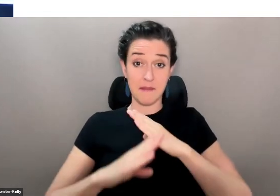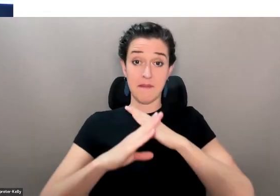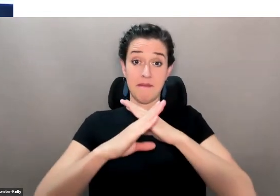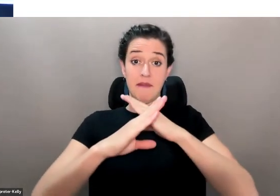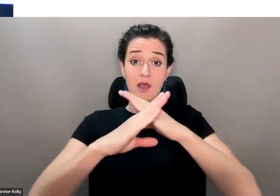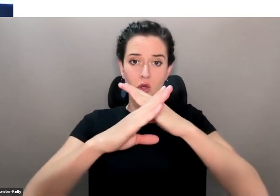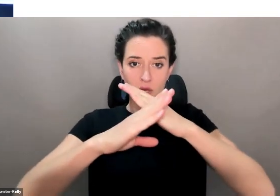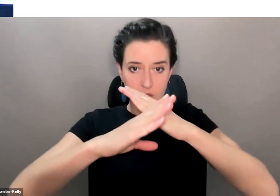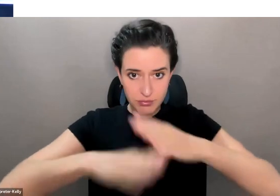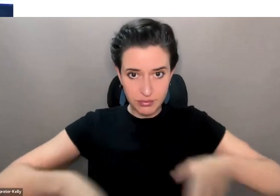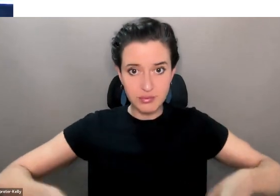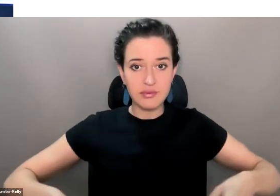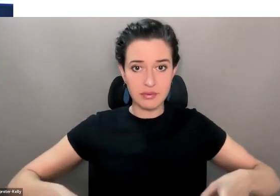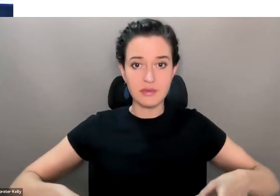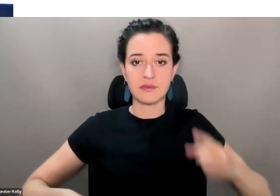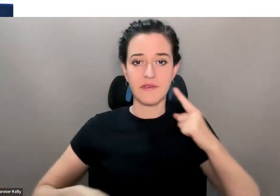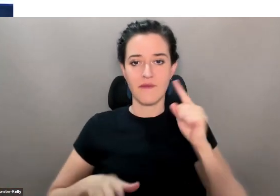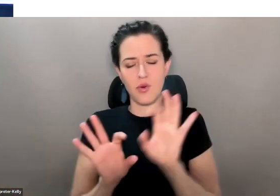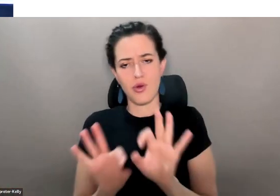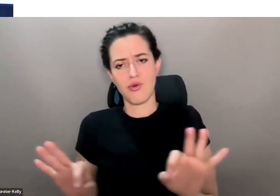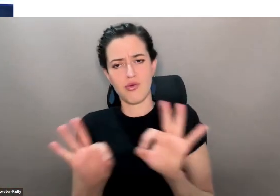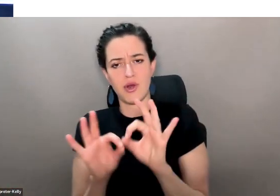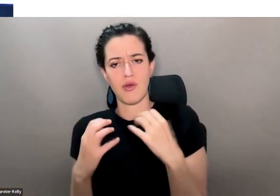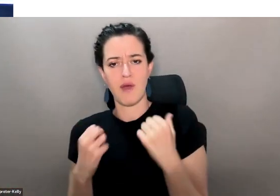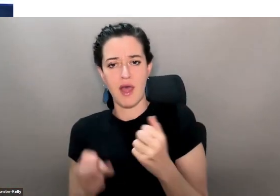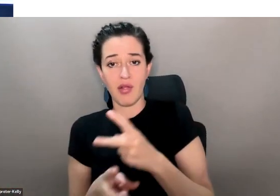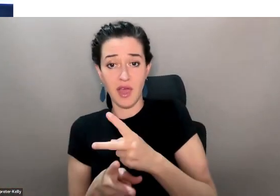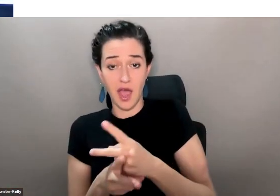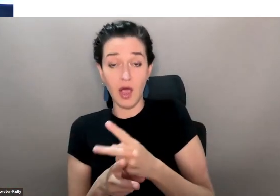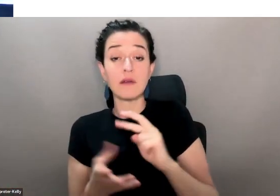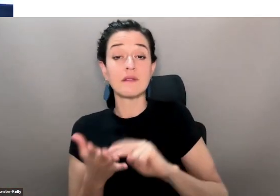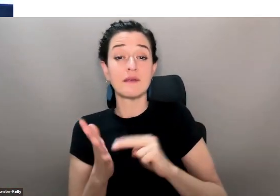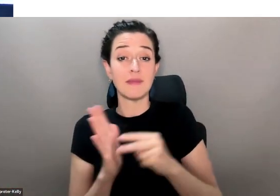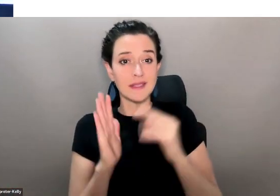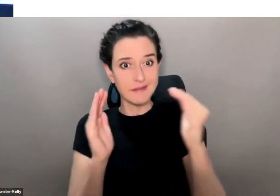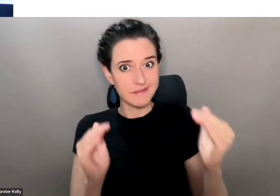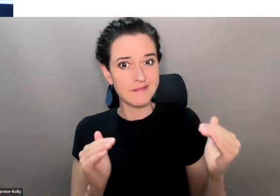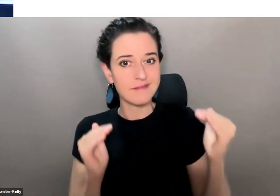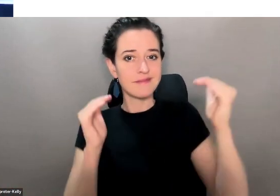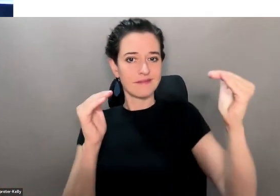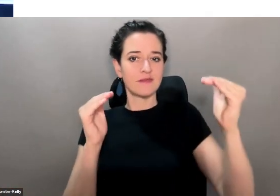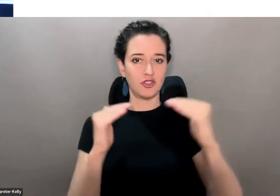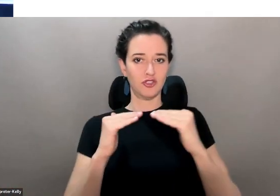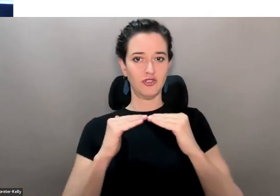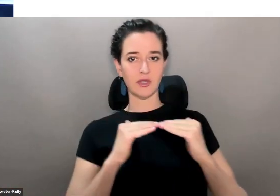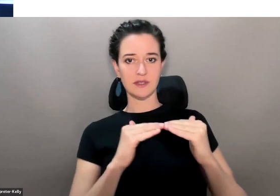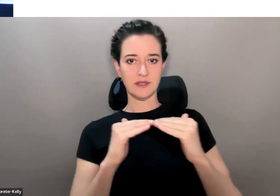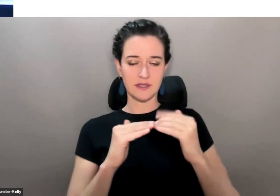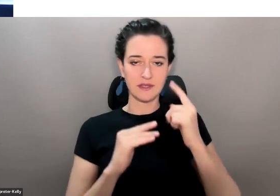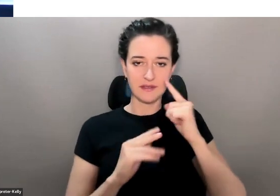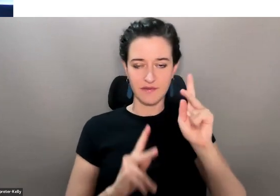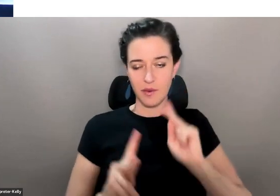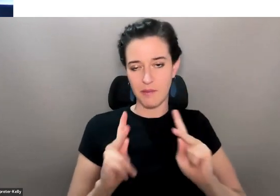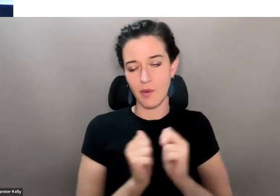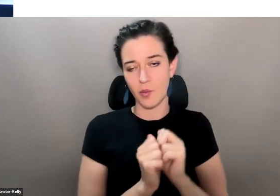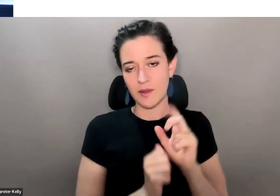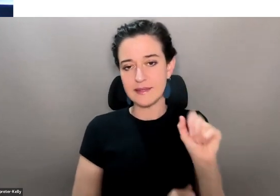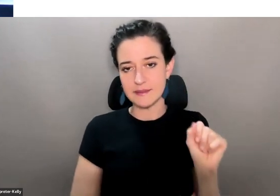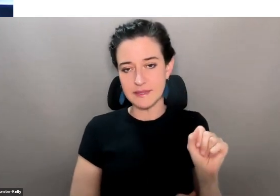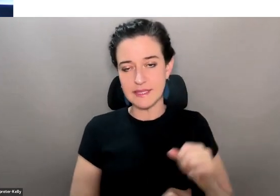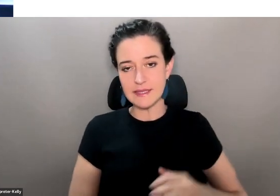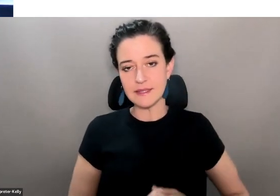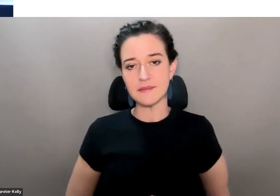and social services, this rule will advance justice for people with disabilities who for too long have been subject to discrimination.